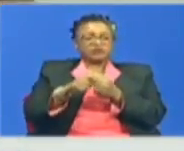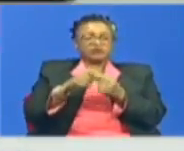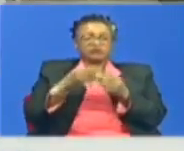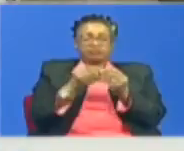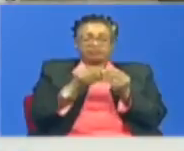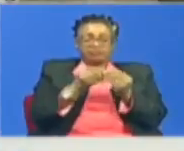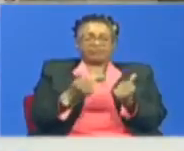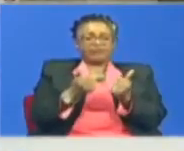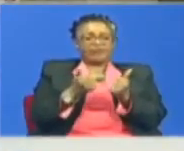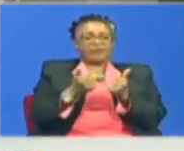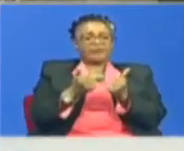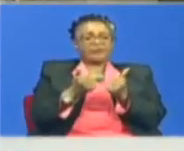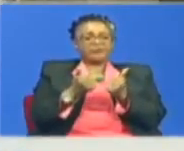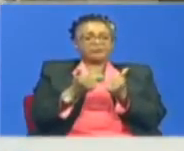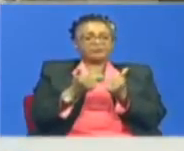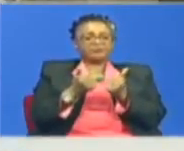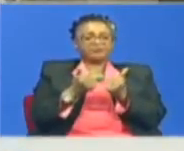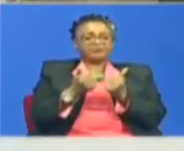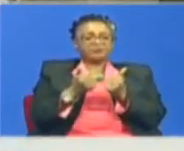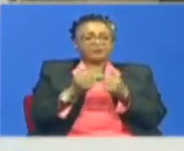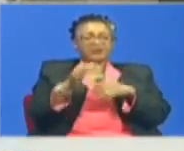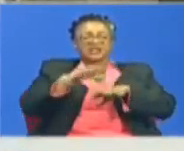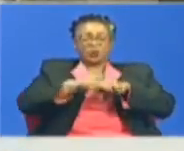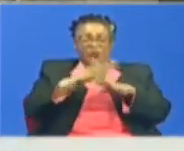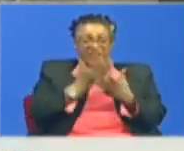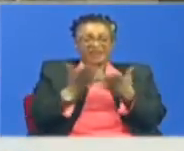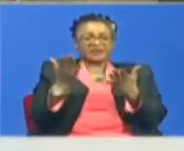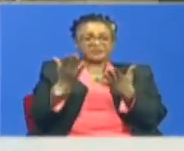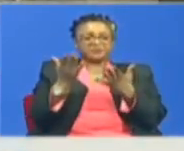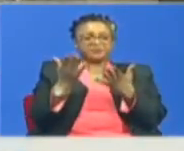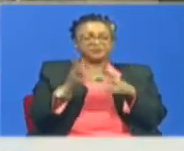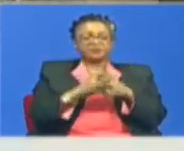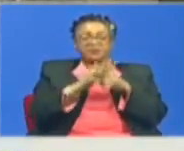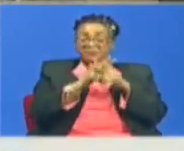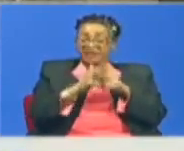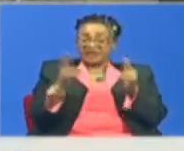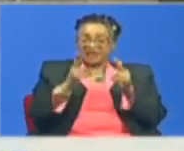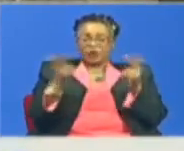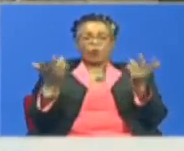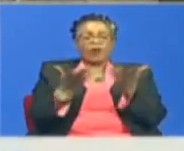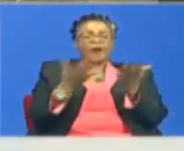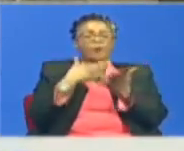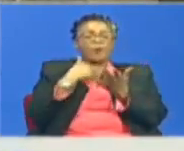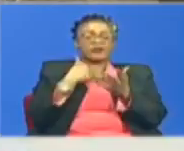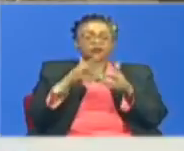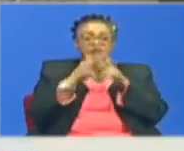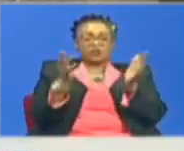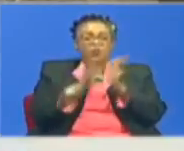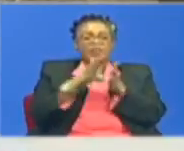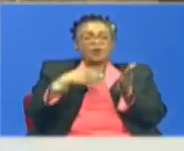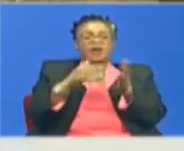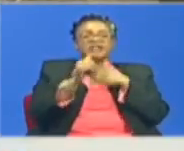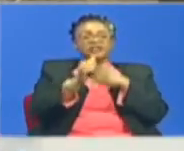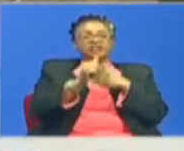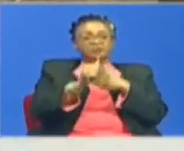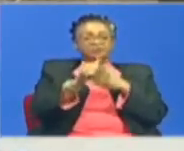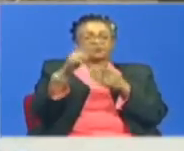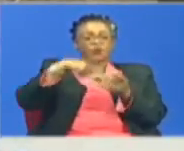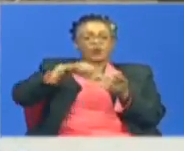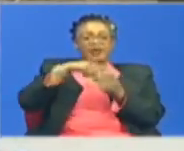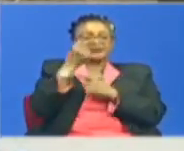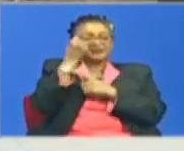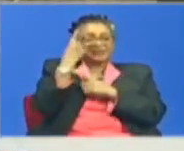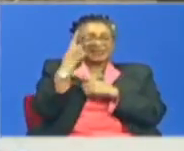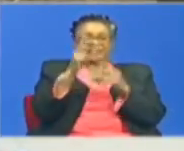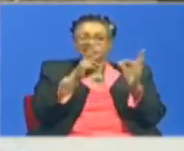fallout. It's a good thing to relate this way. We are beginning well. We want to begin our leadership. We're just understanding what are the